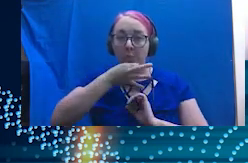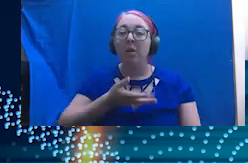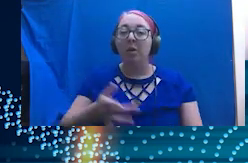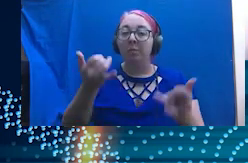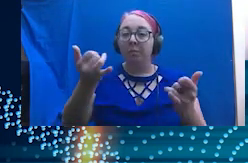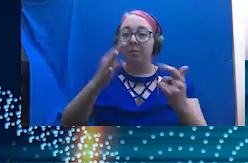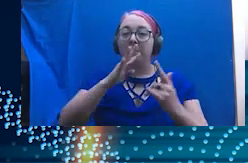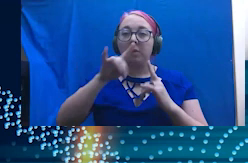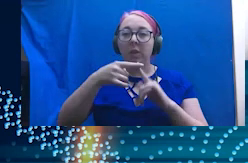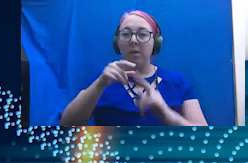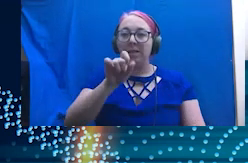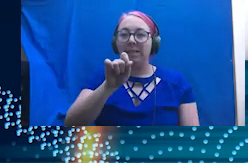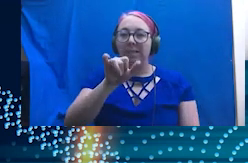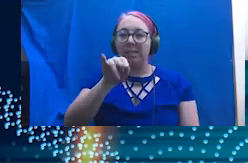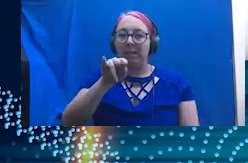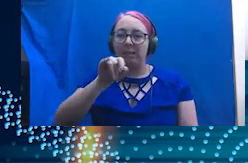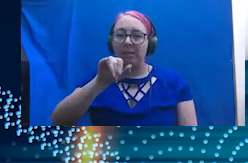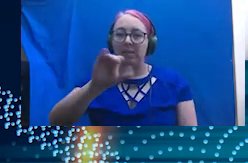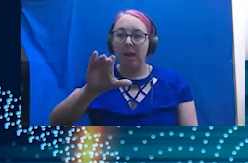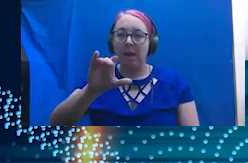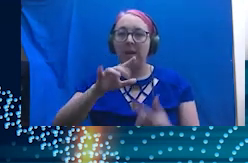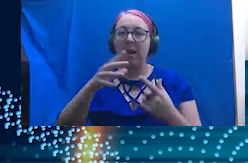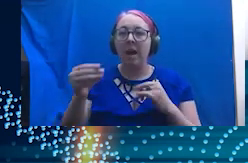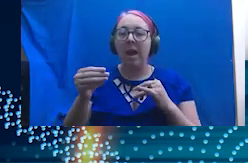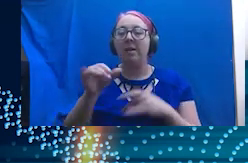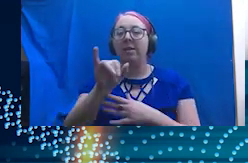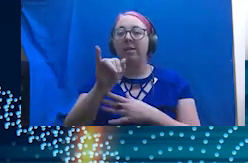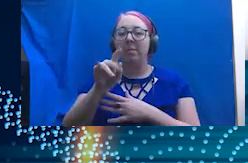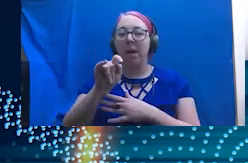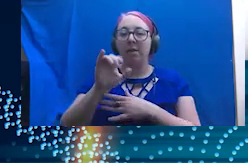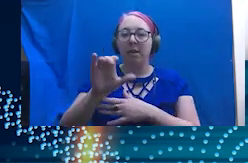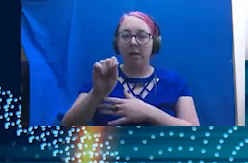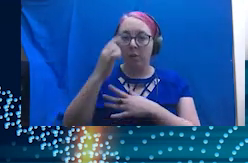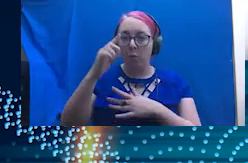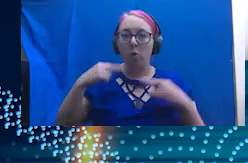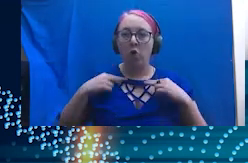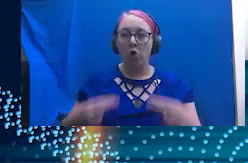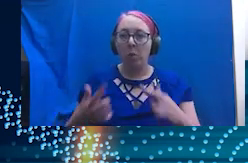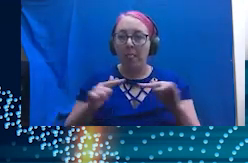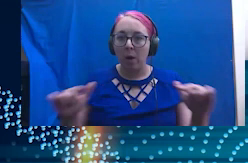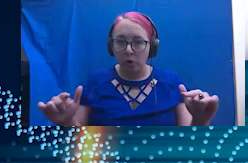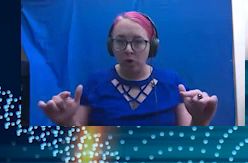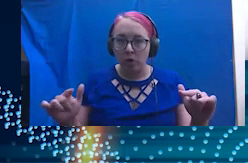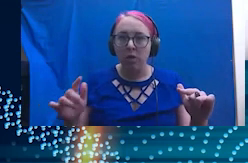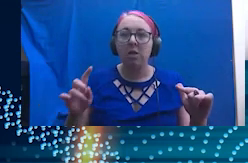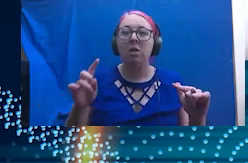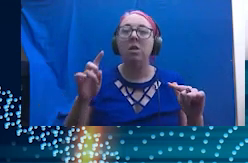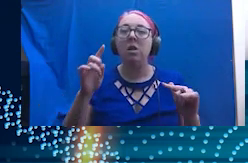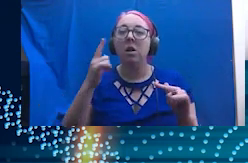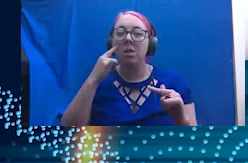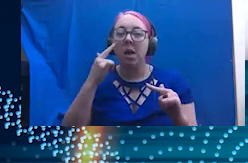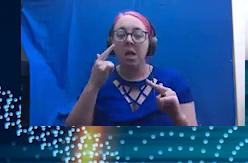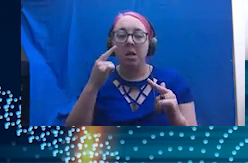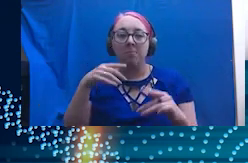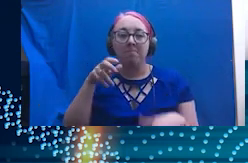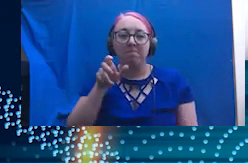works, the syntax and semantics of the way that human language works, and then plugs in the